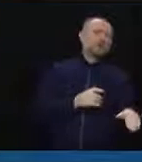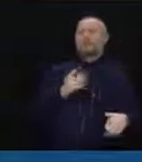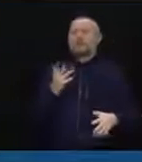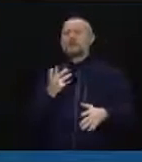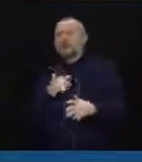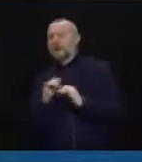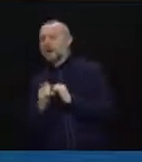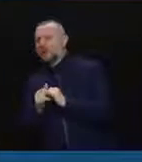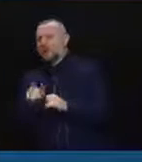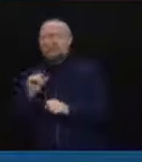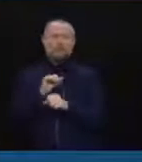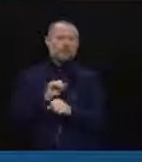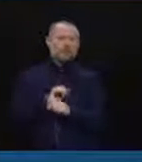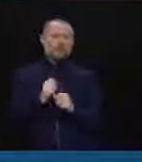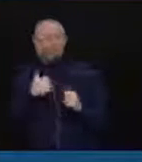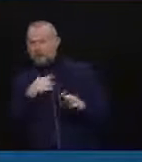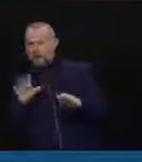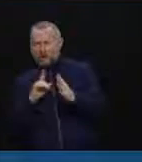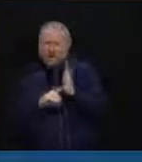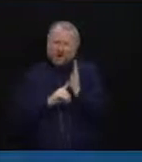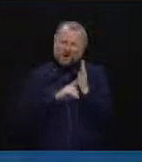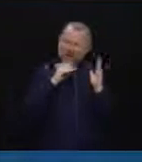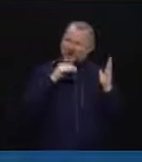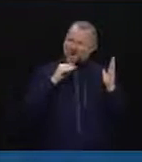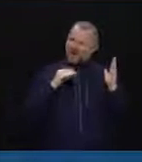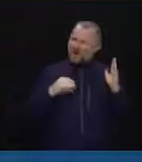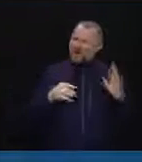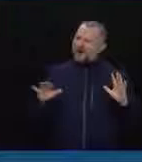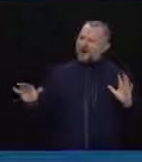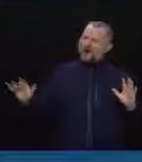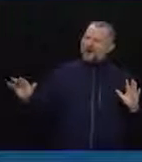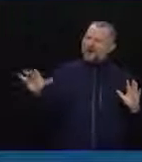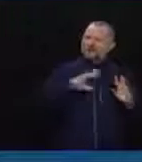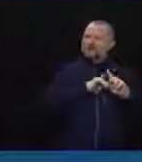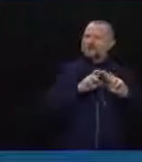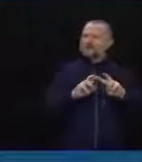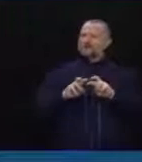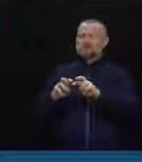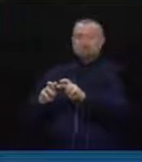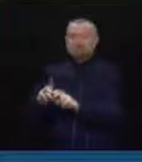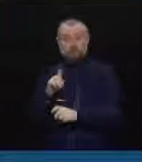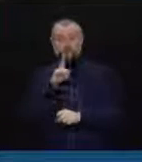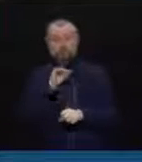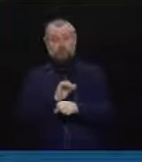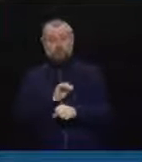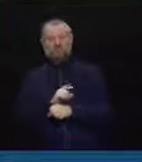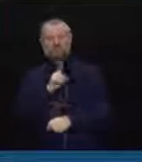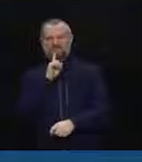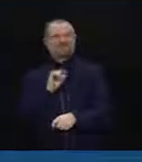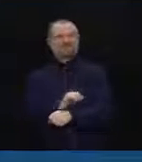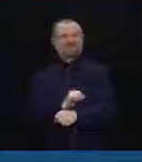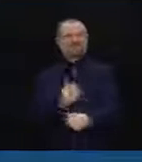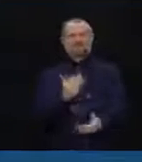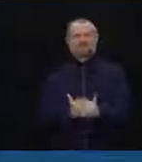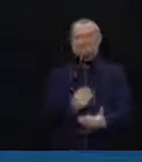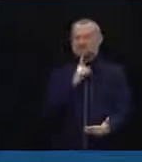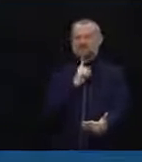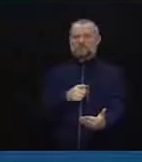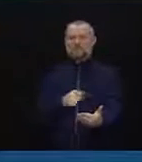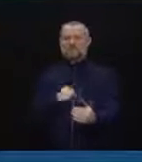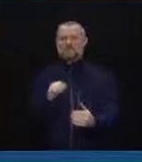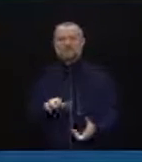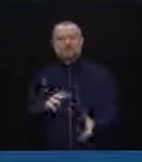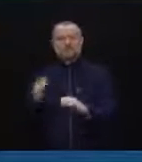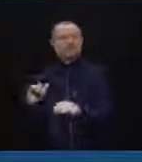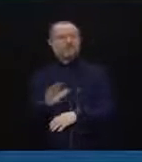no question that it is real and that it can greatly disrupt the lives of those who are affected. And that's why the governor and